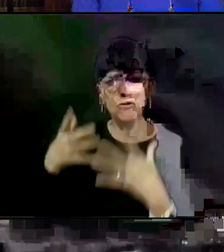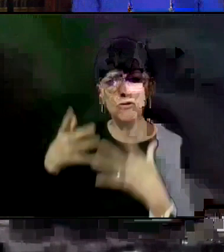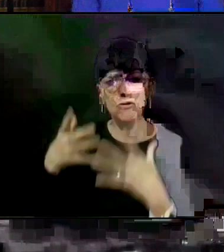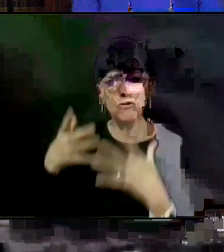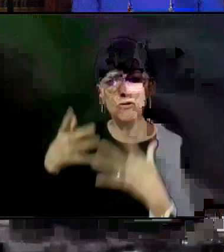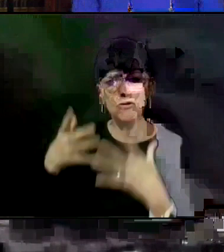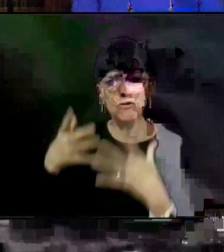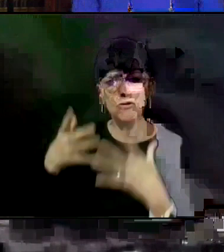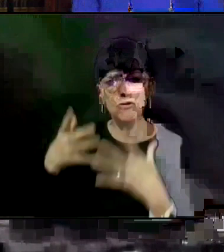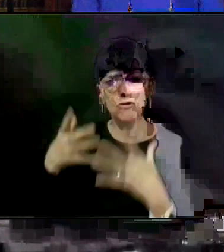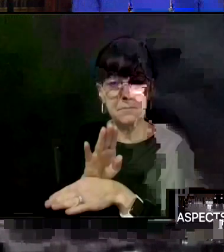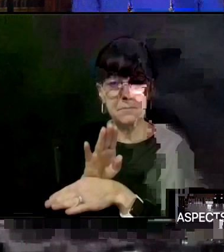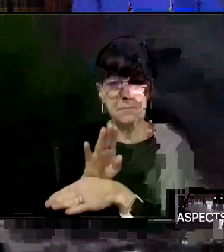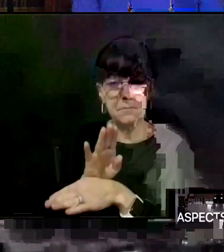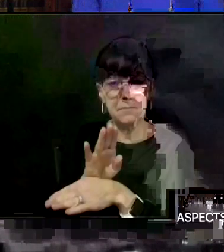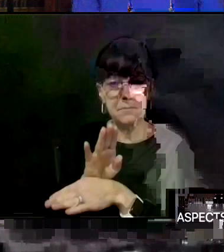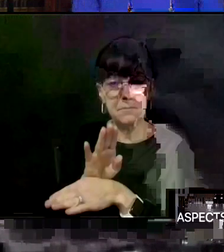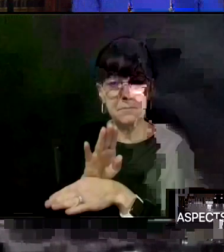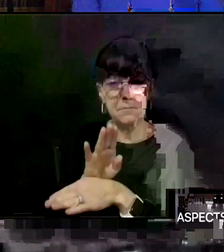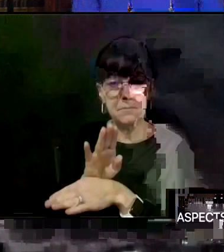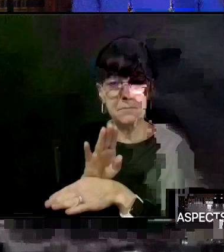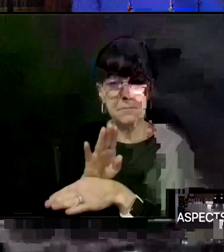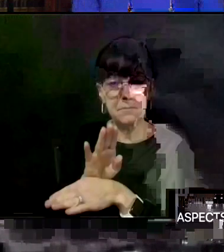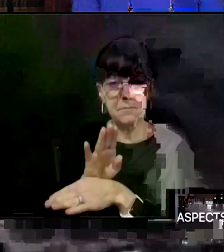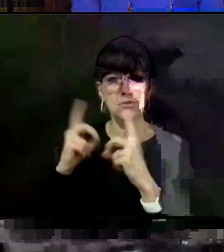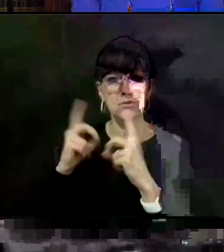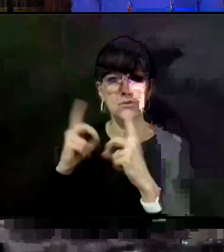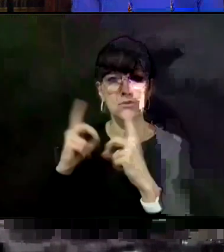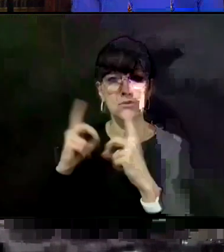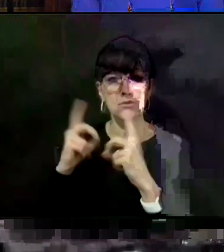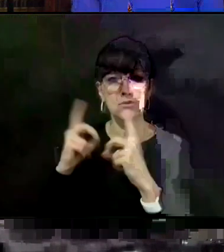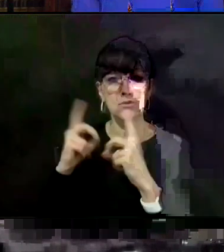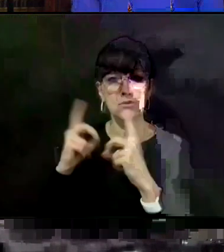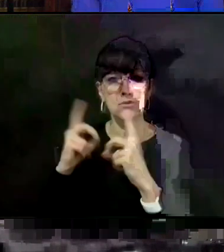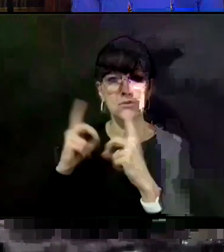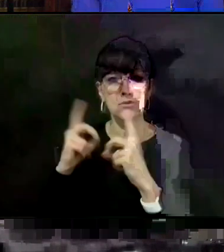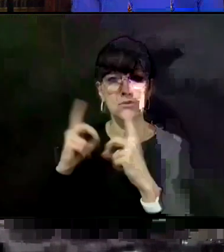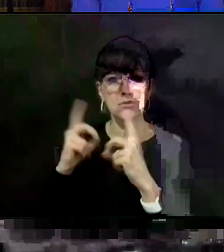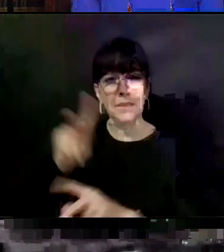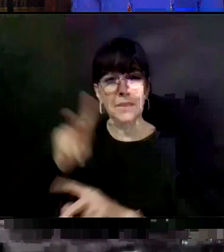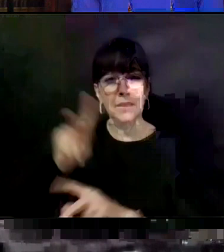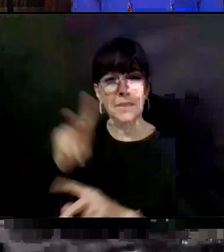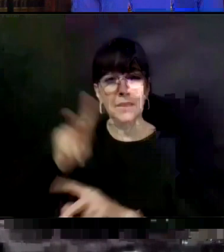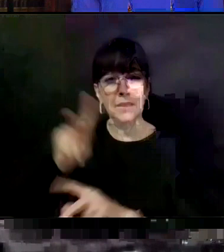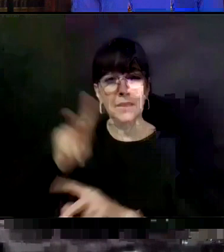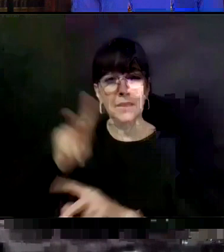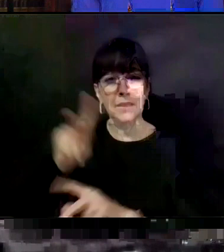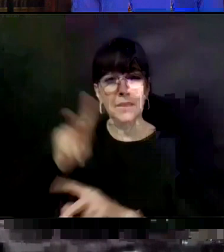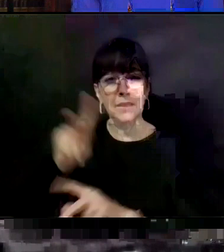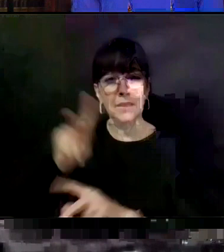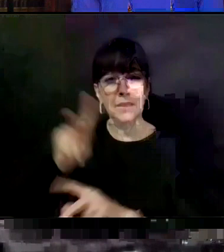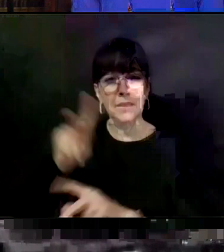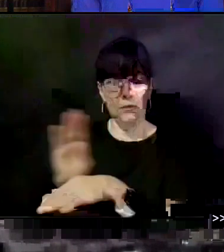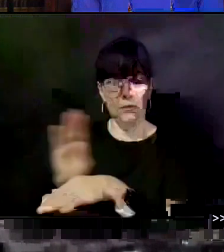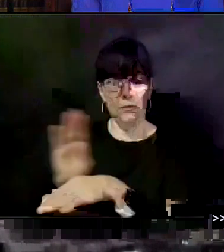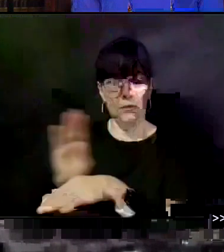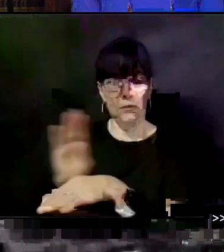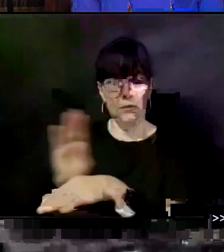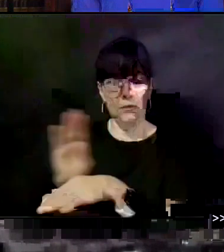We're working on trying to assist small business owners through this time, both through support programs and also using